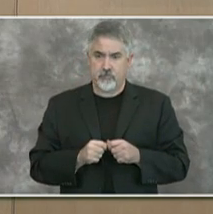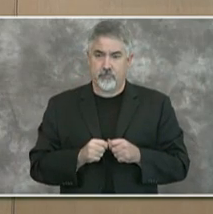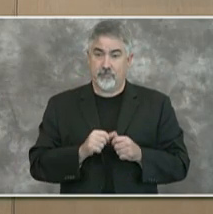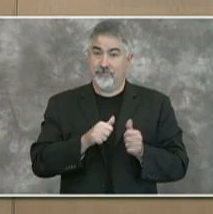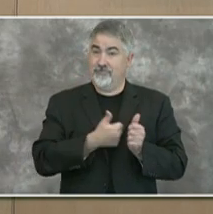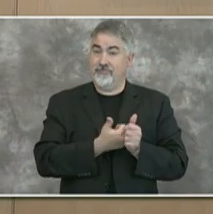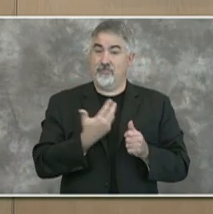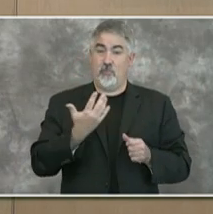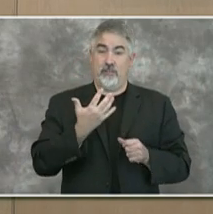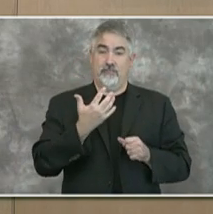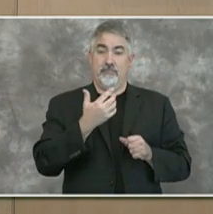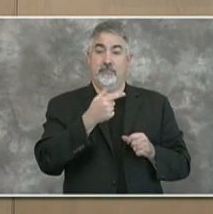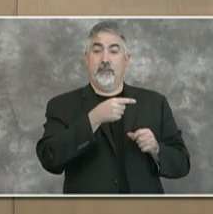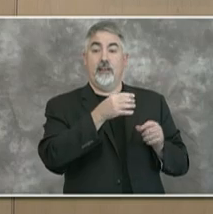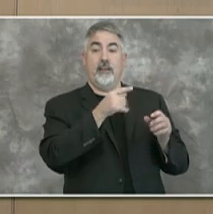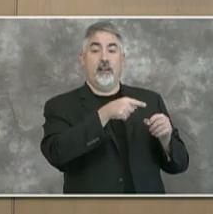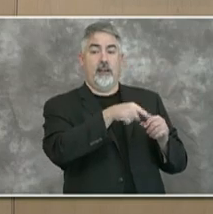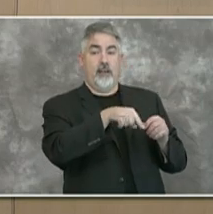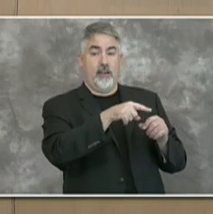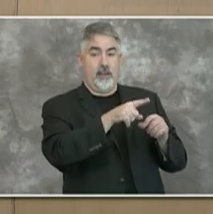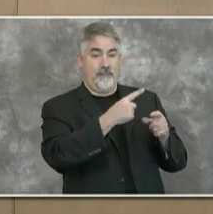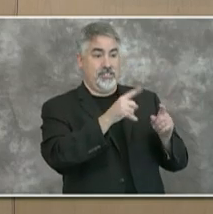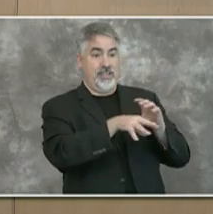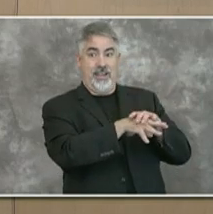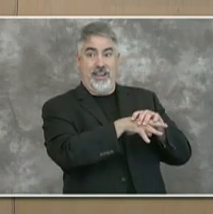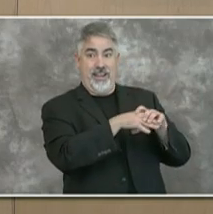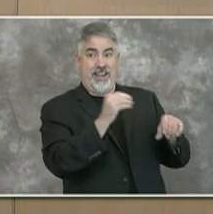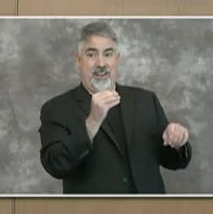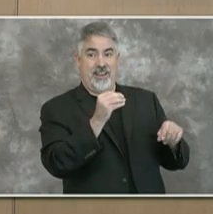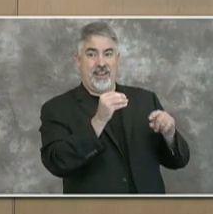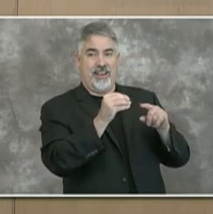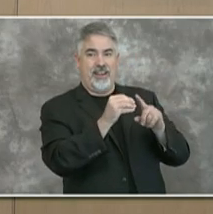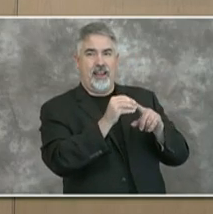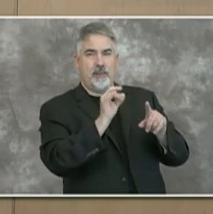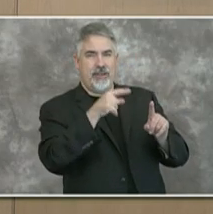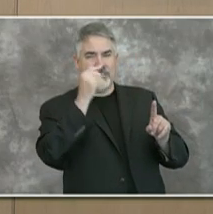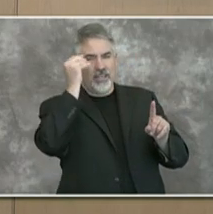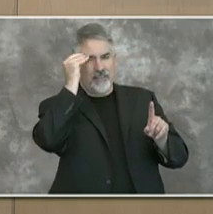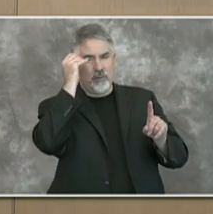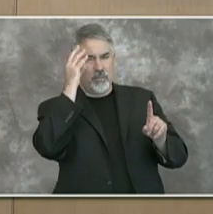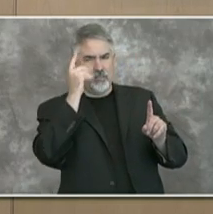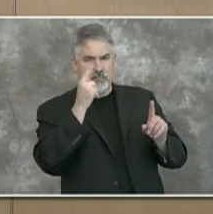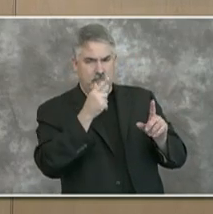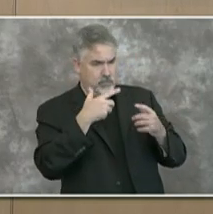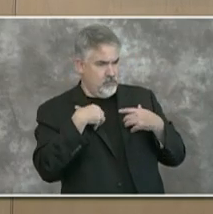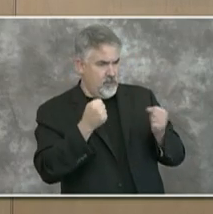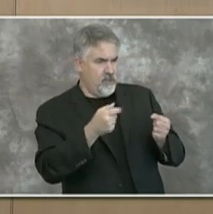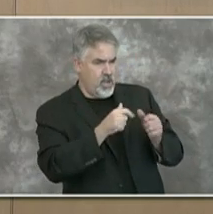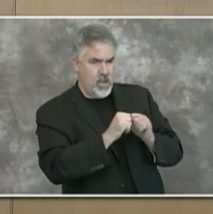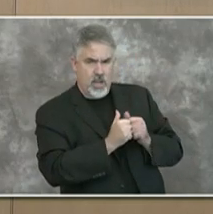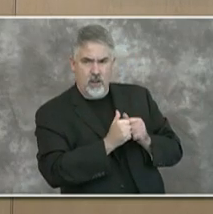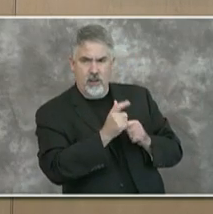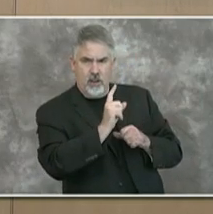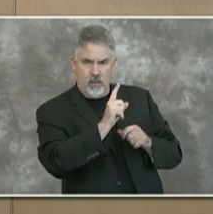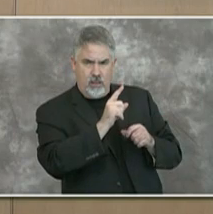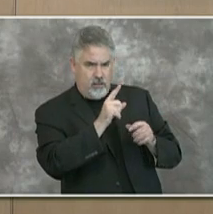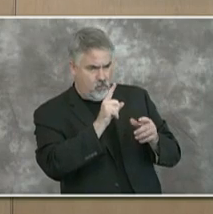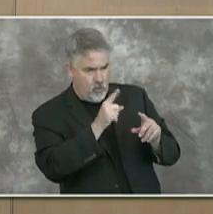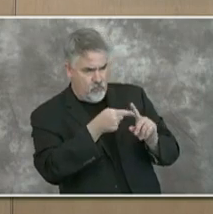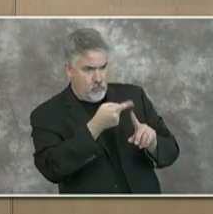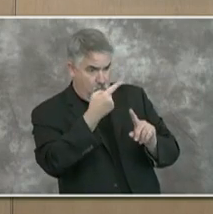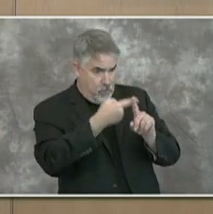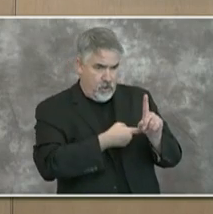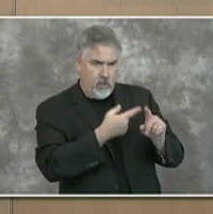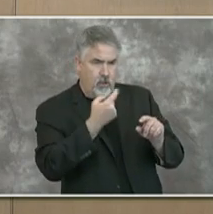individual is out of the hospital or, and we can only do that with those positive cases that are